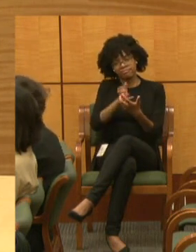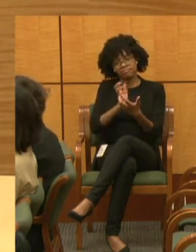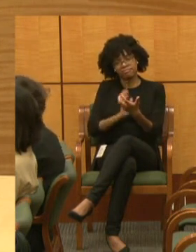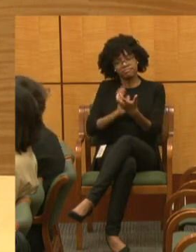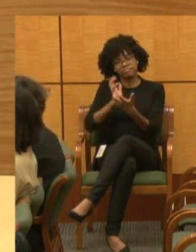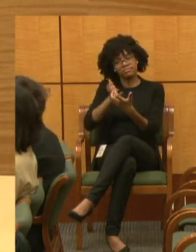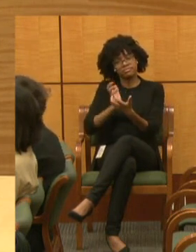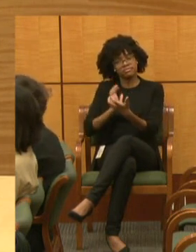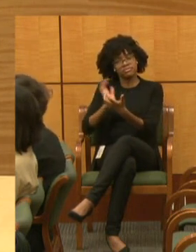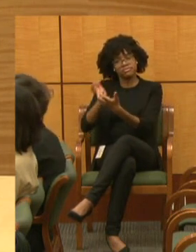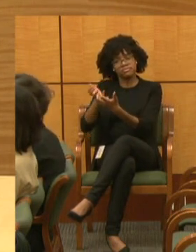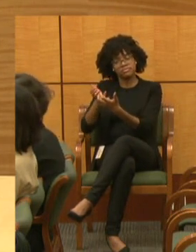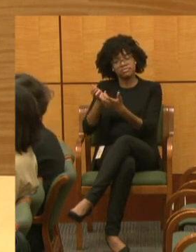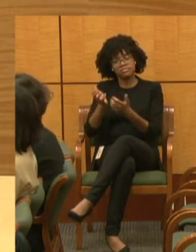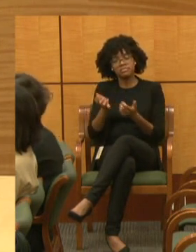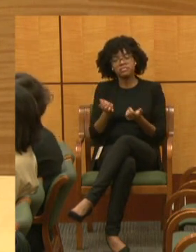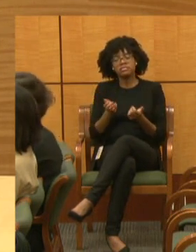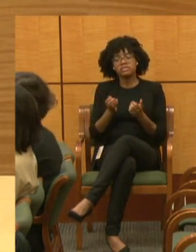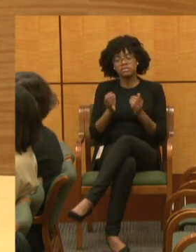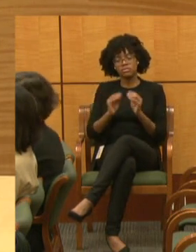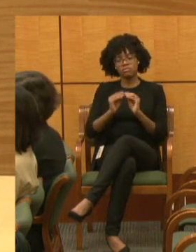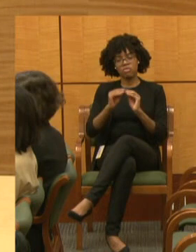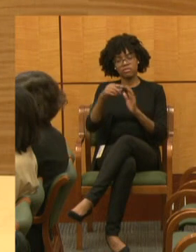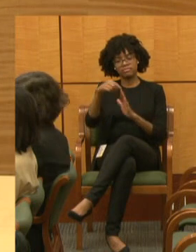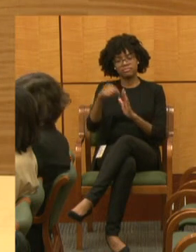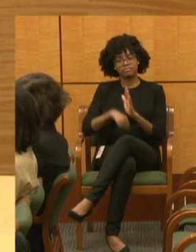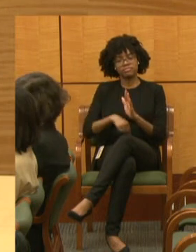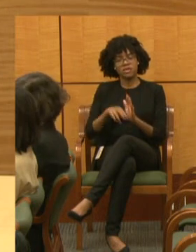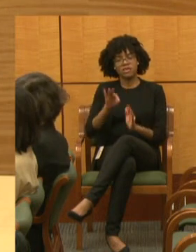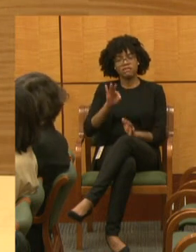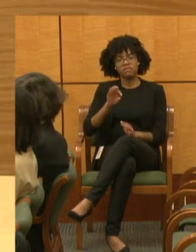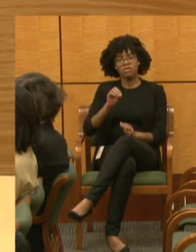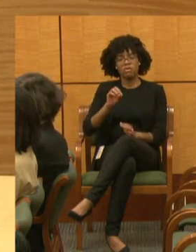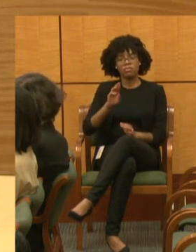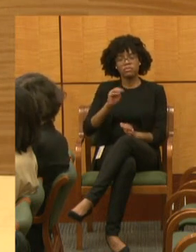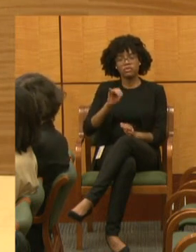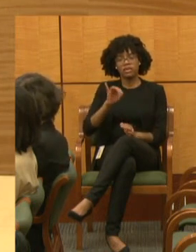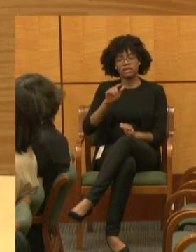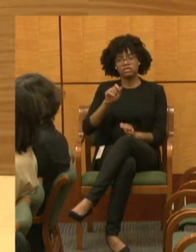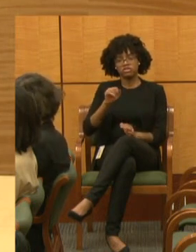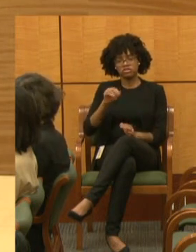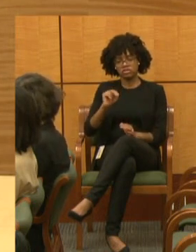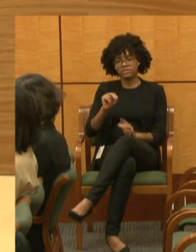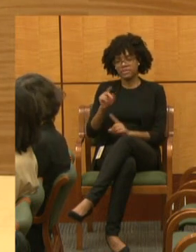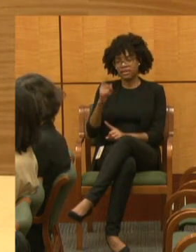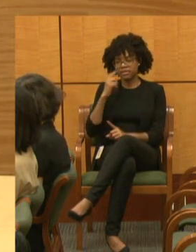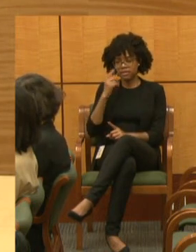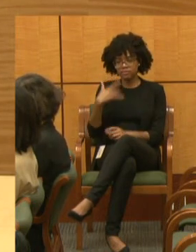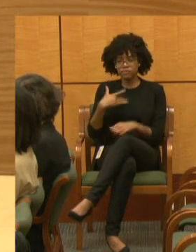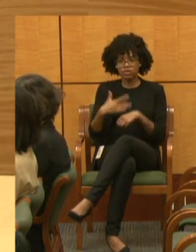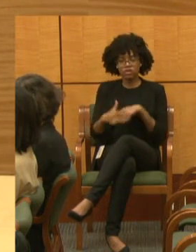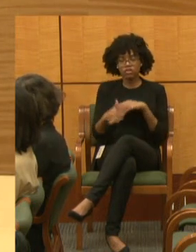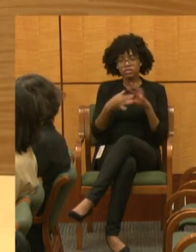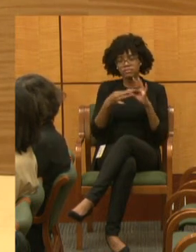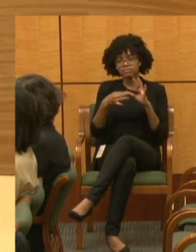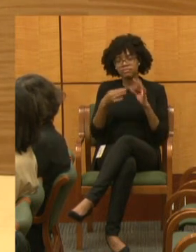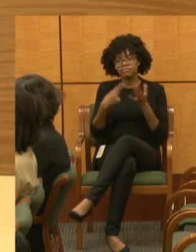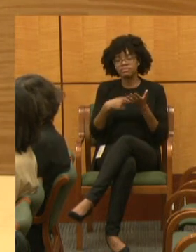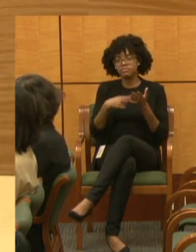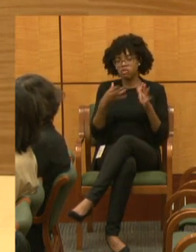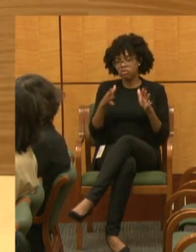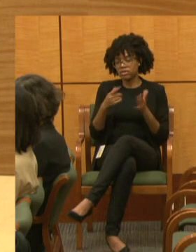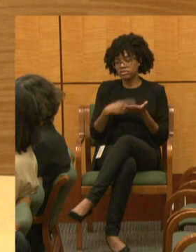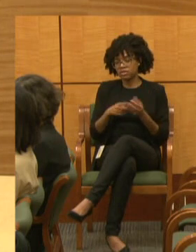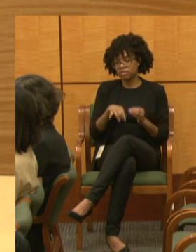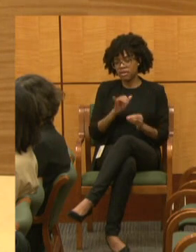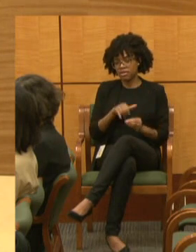an extemporaneous formulation to be made. And I think that was highlighted in some of the clinical presentations earlier. We have